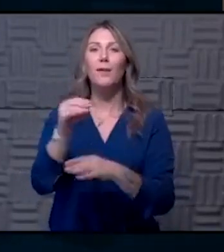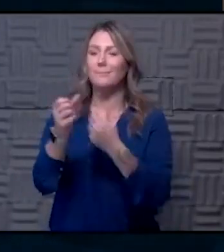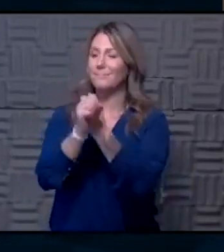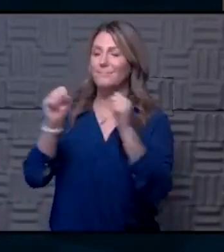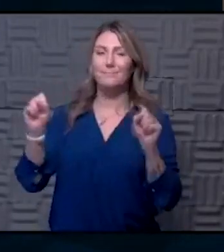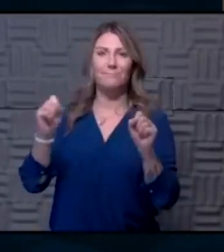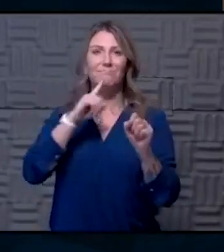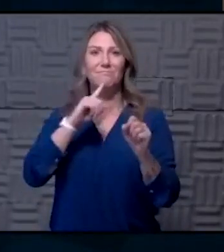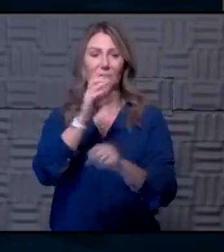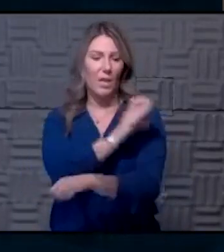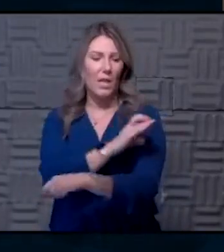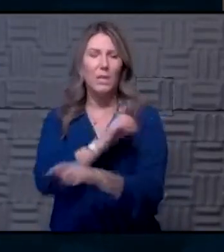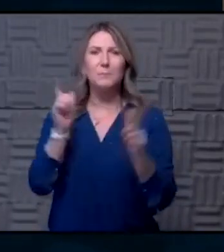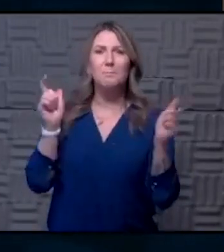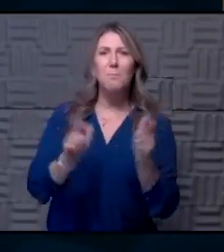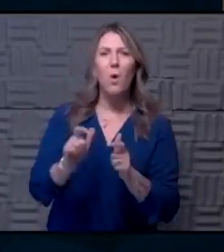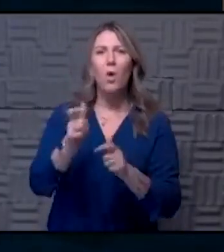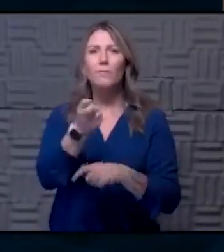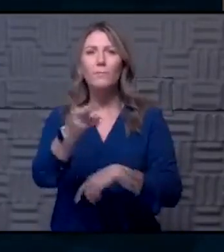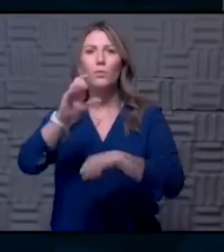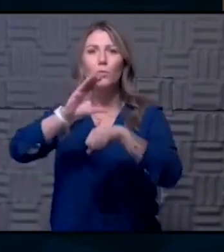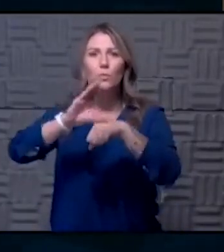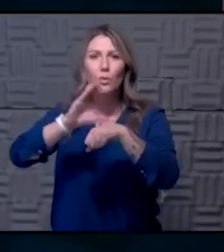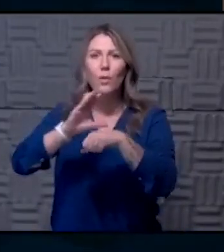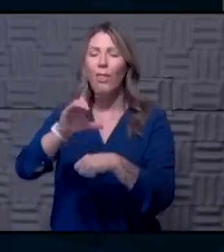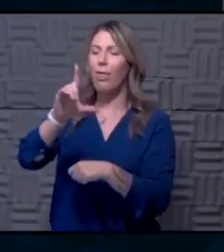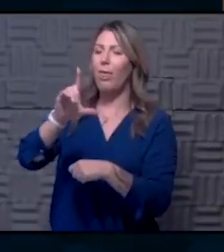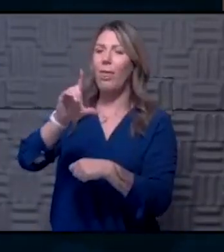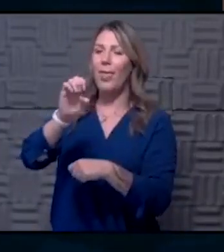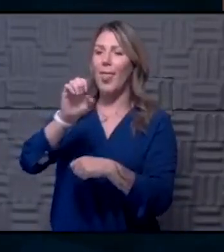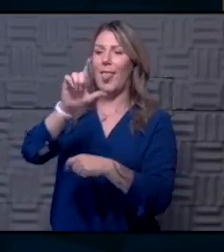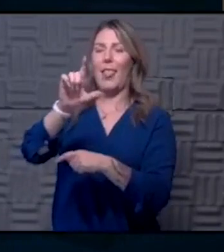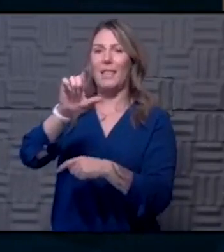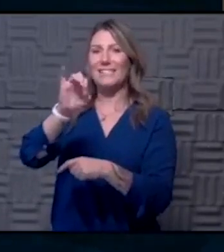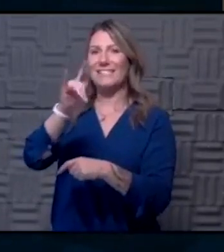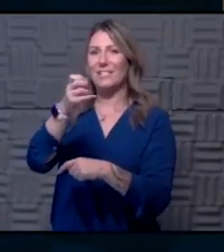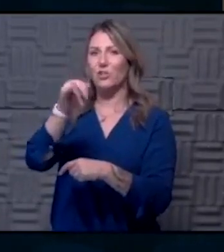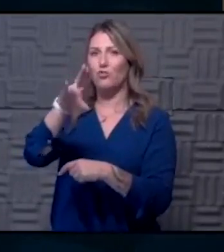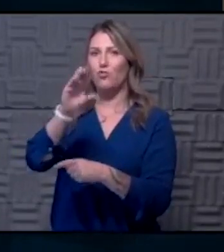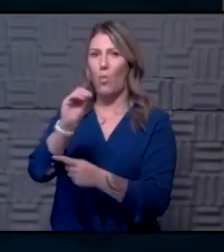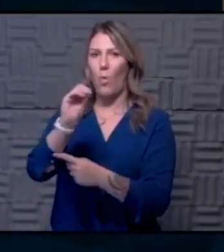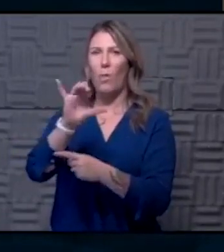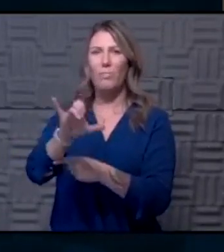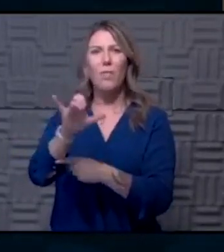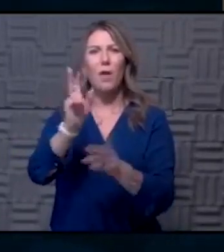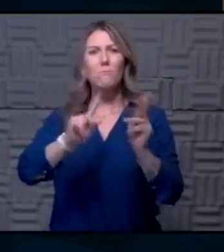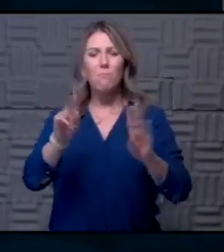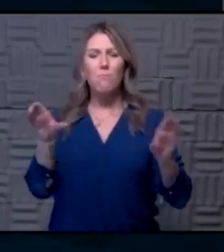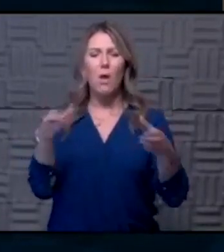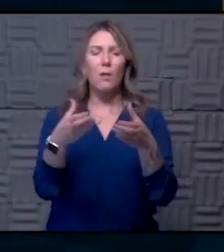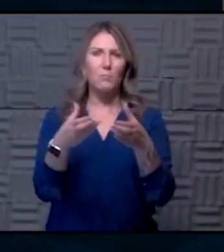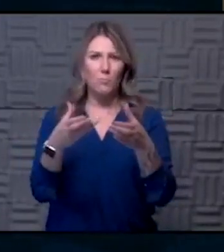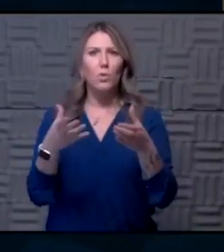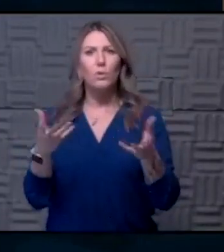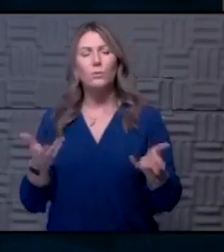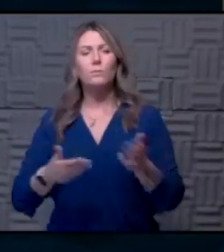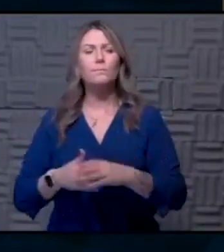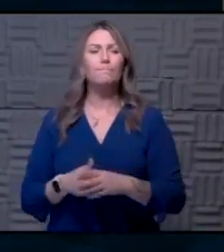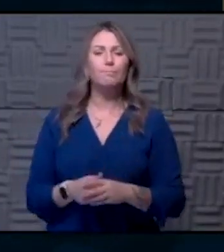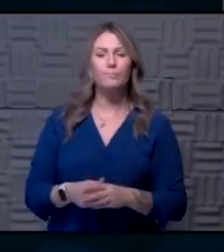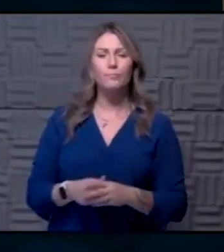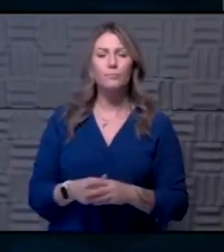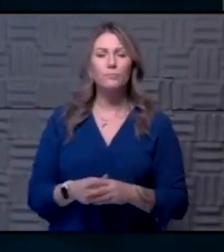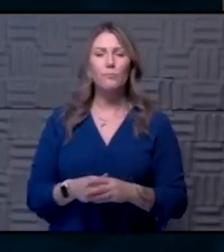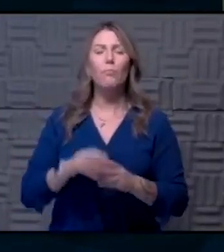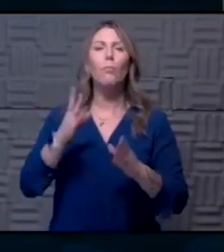done a couple of small clinics at some churches, El Centro, trying to reach that population that is